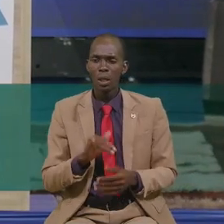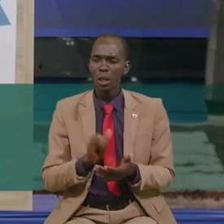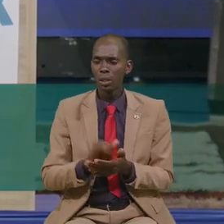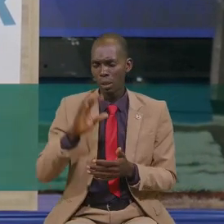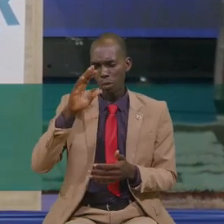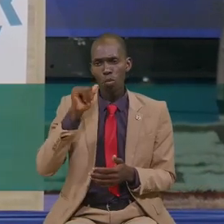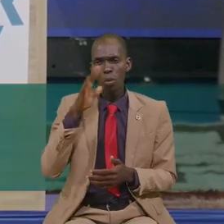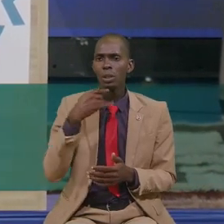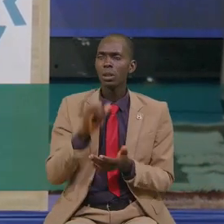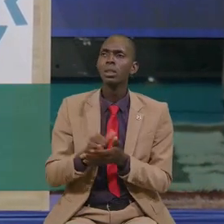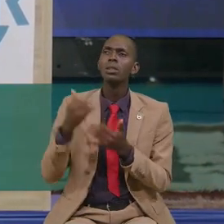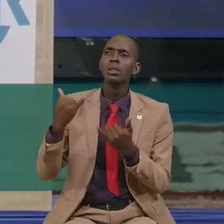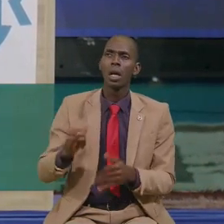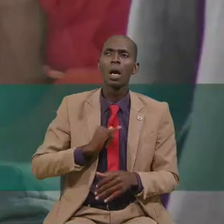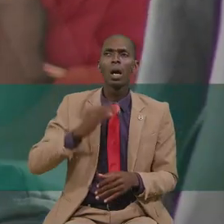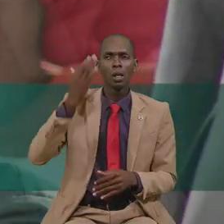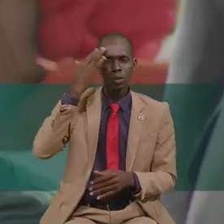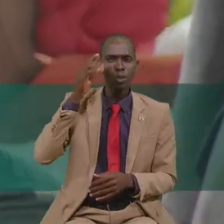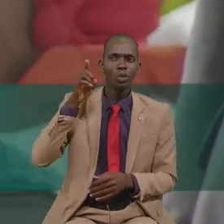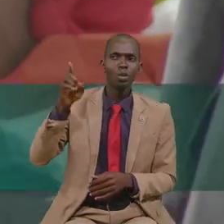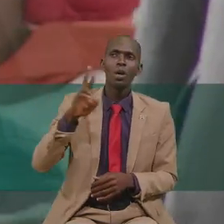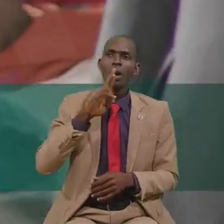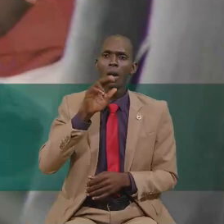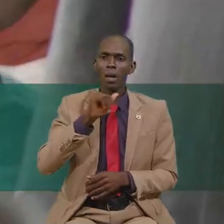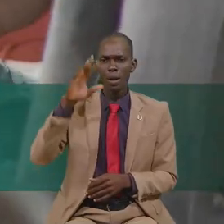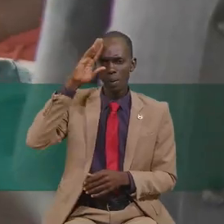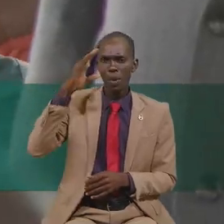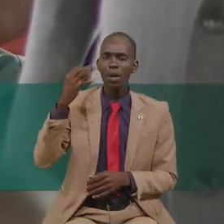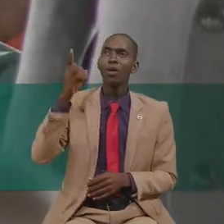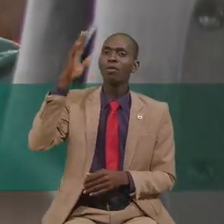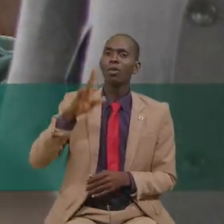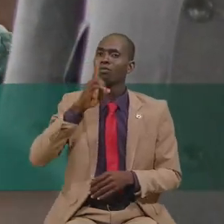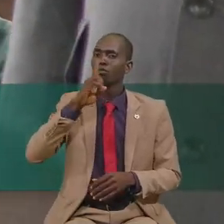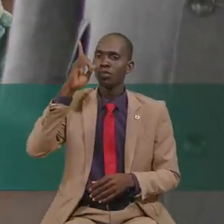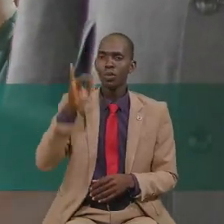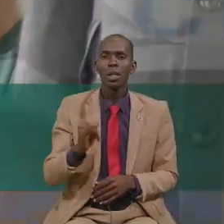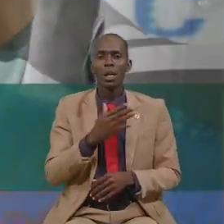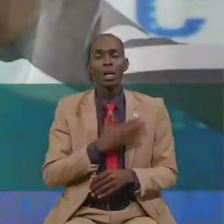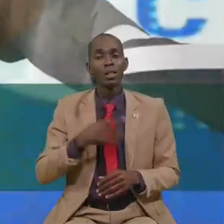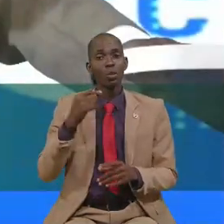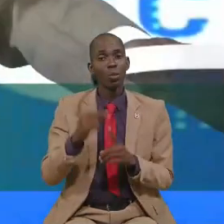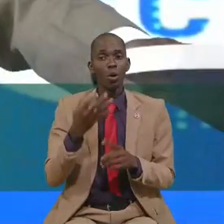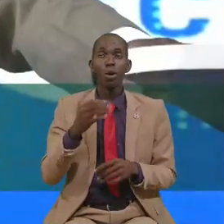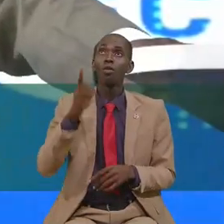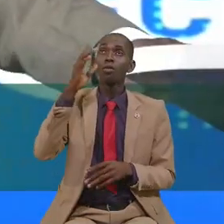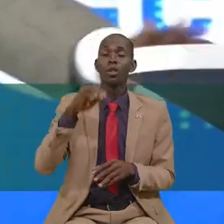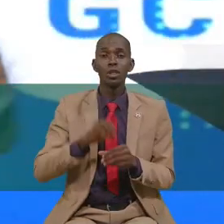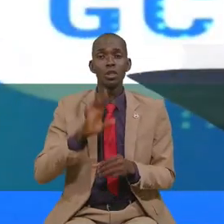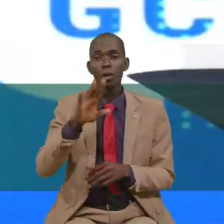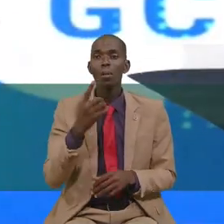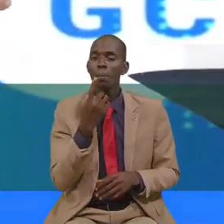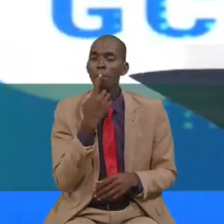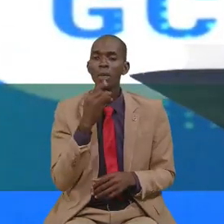I know that you are a man of God indeed, and the word of God in your mouth is